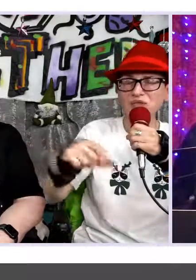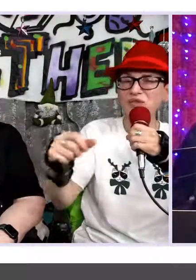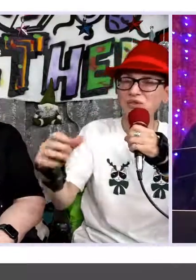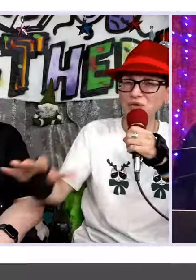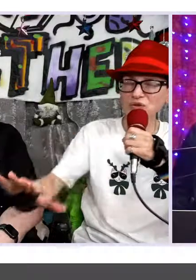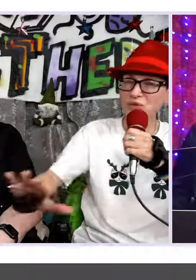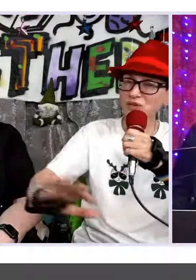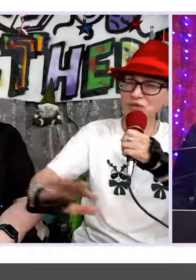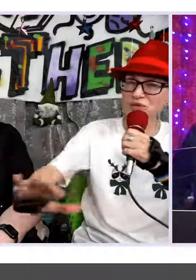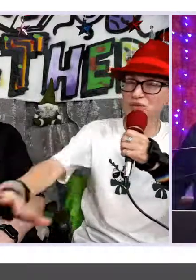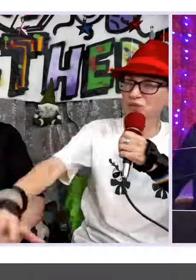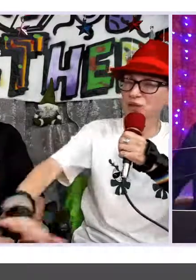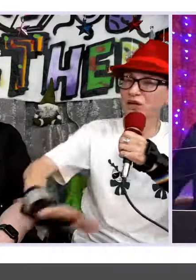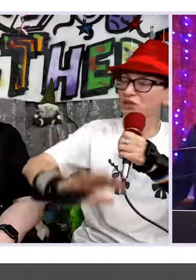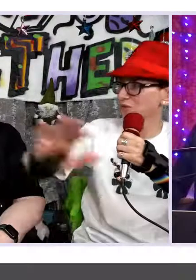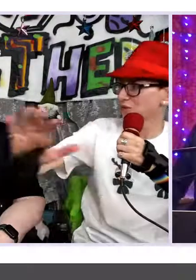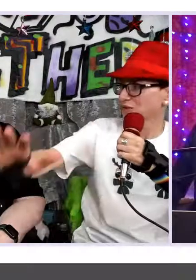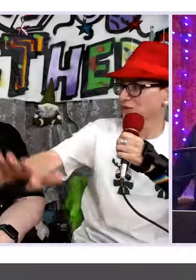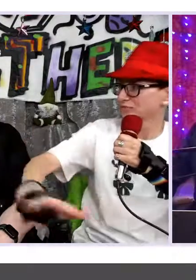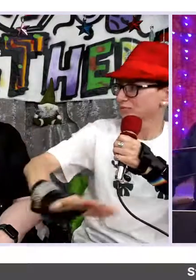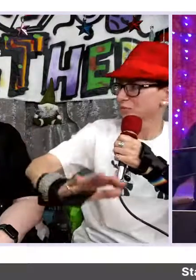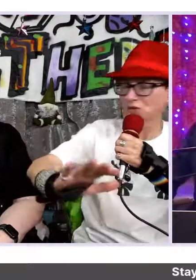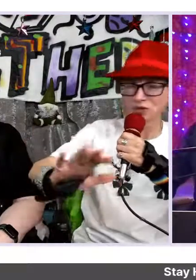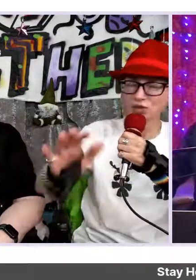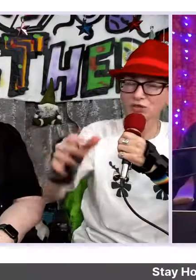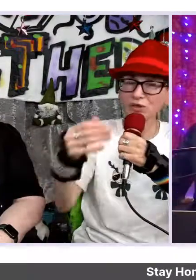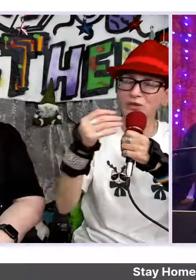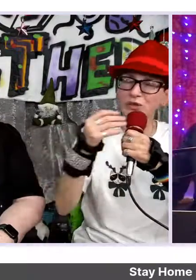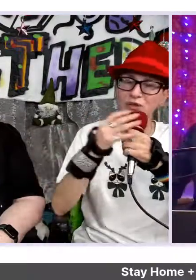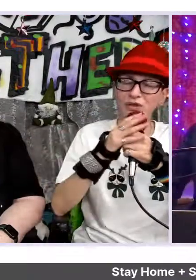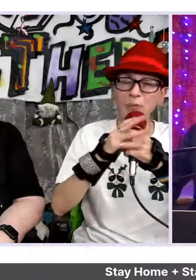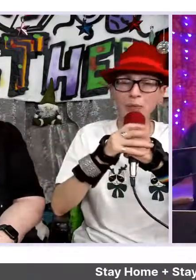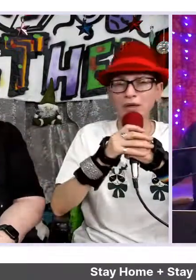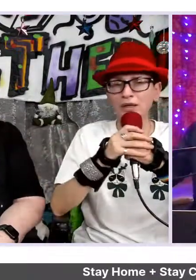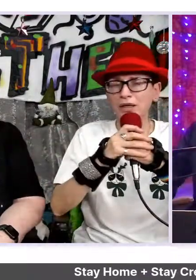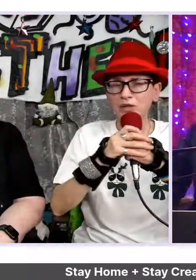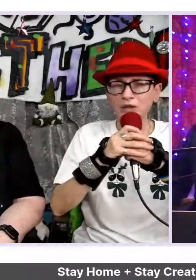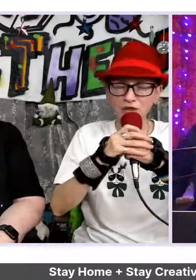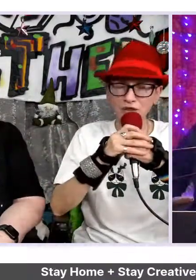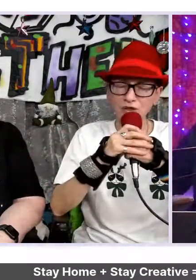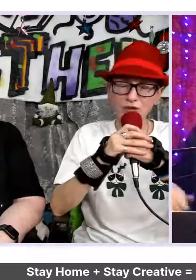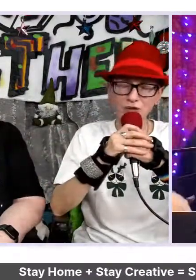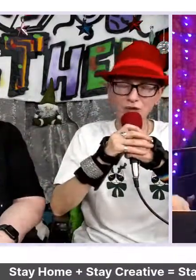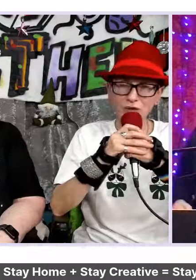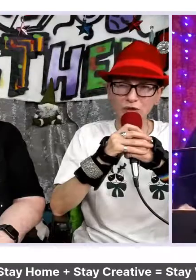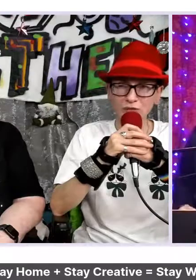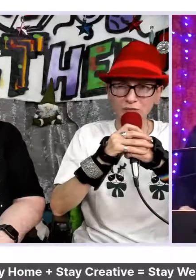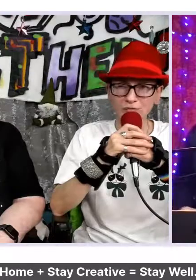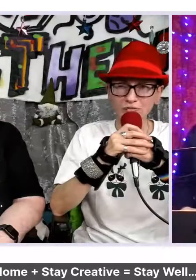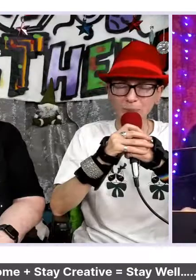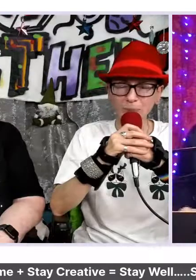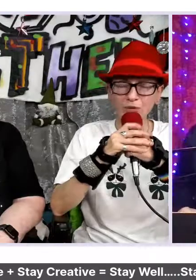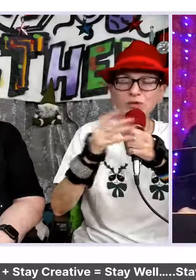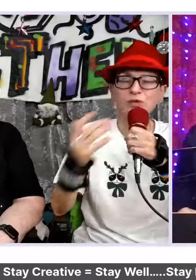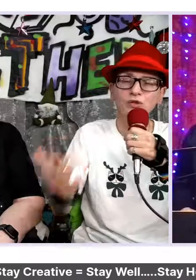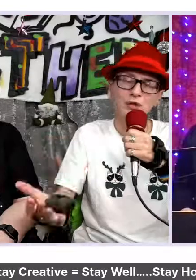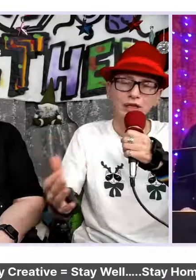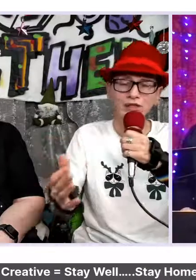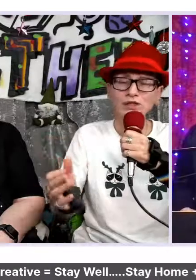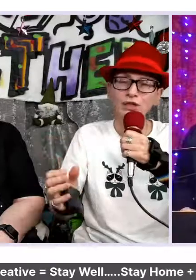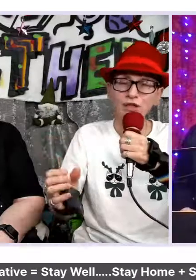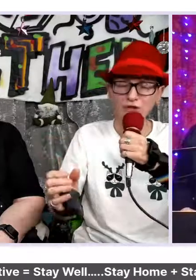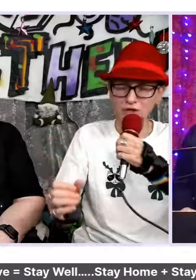up and down in the sausage made the sound of the waves stirring things up. And then she showed us the sort